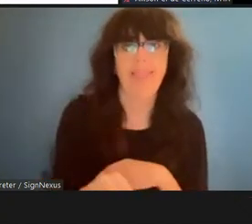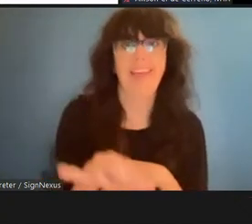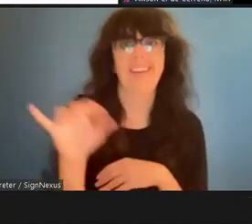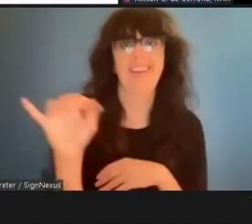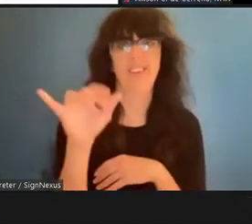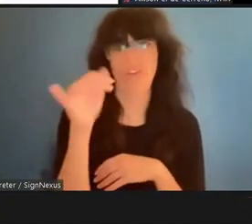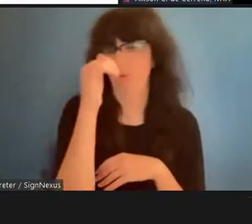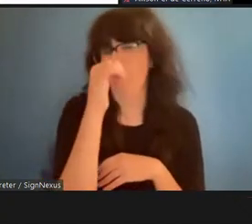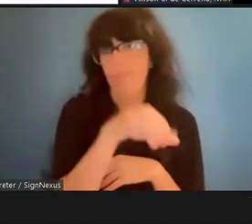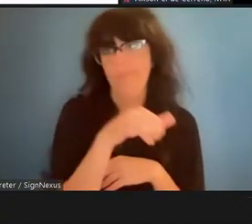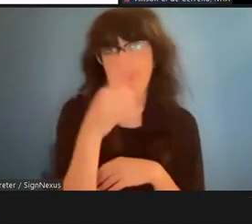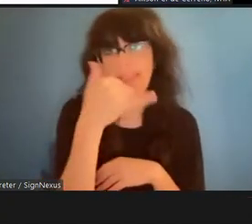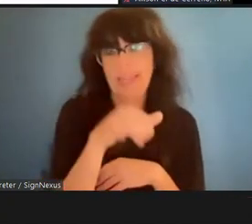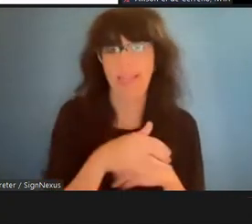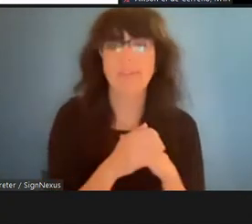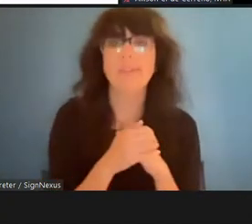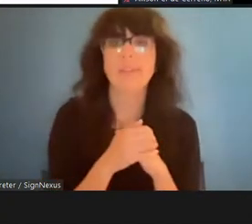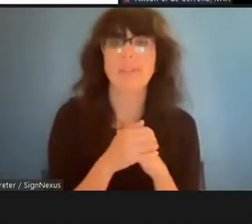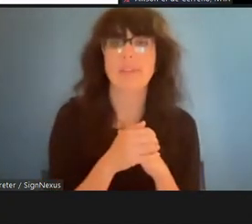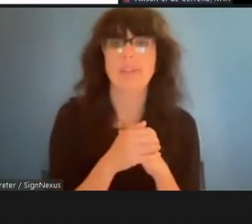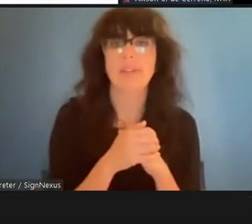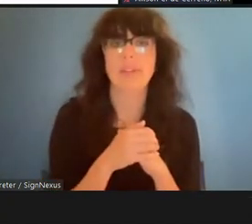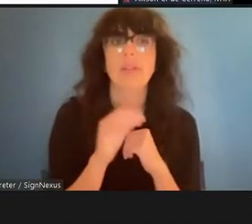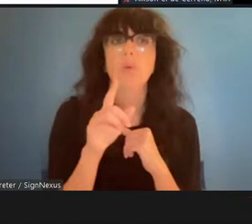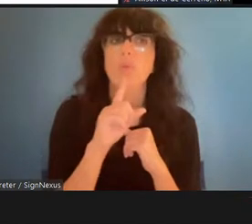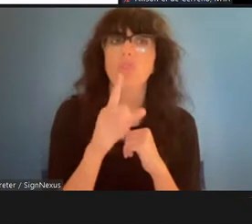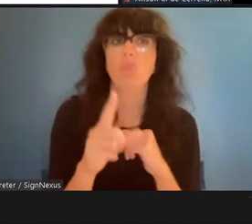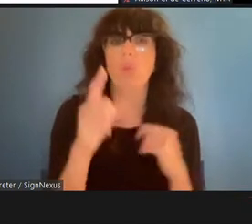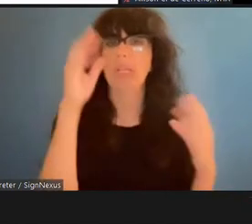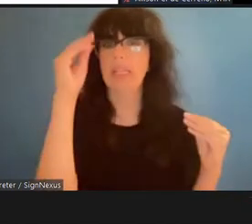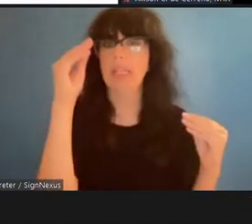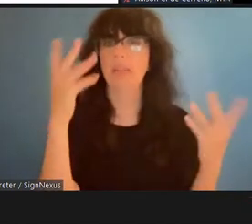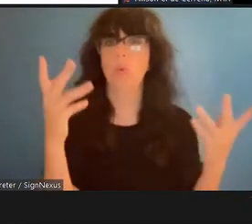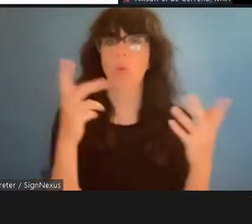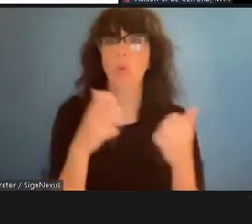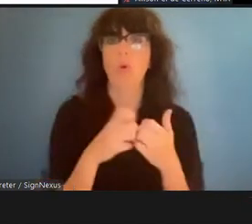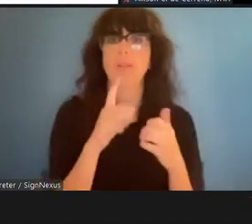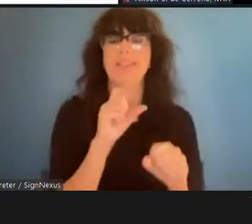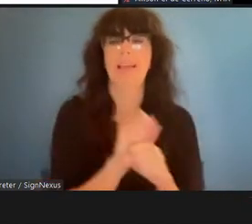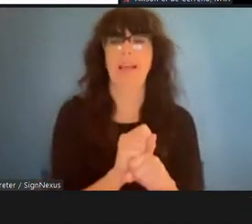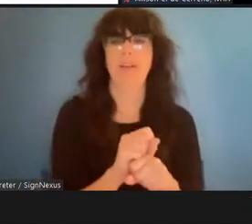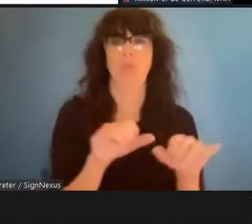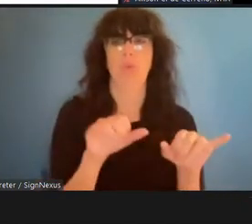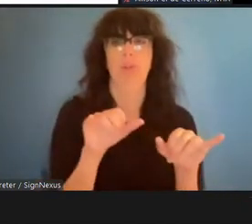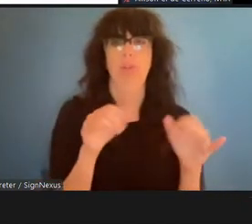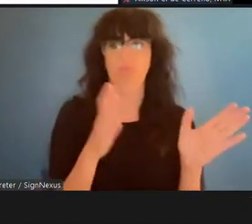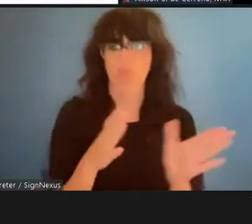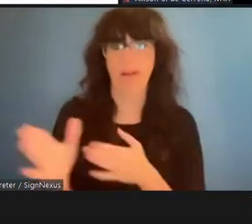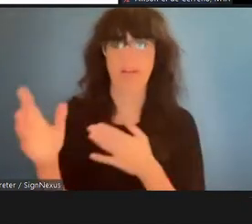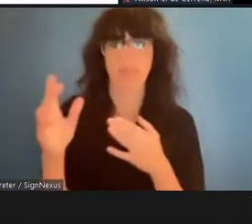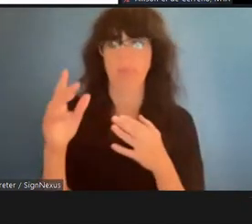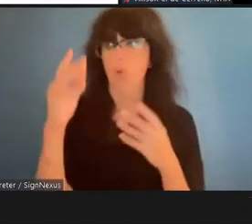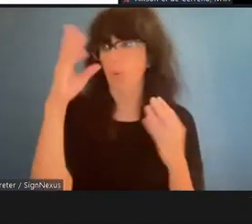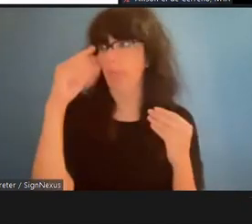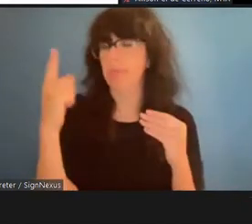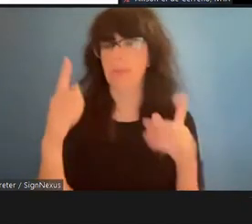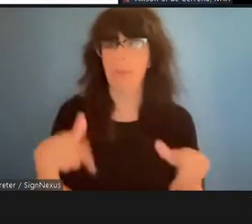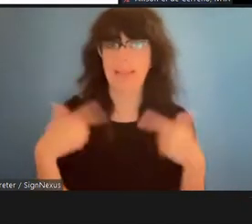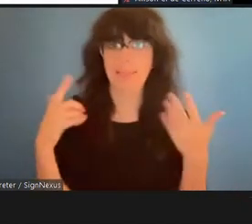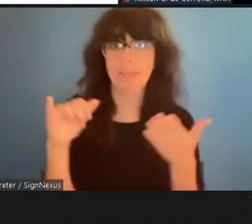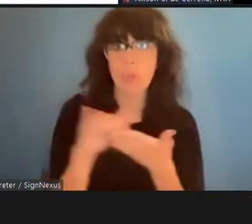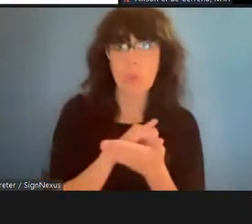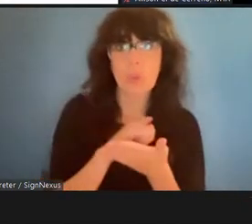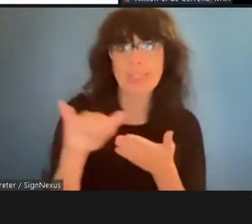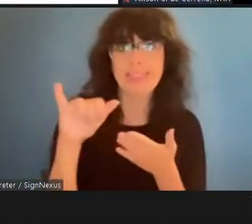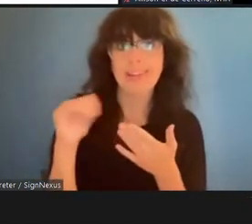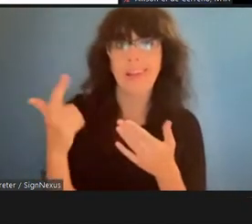absurd we should be actually thinking about what is practical when we think about someone living in new york city in any of